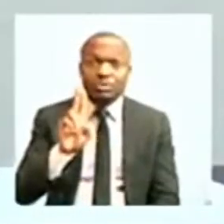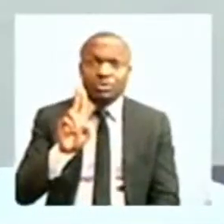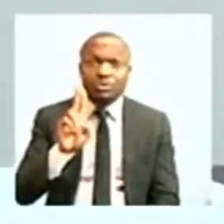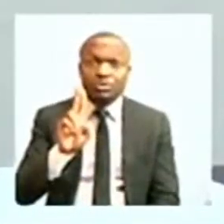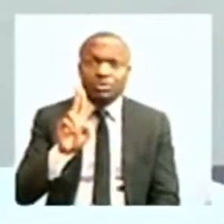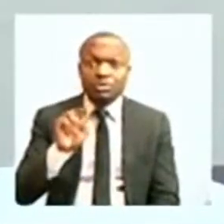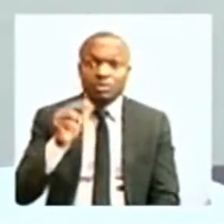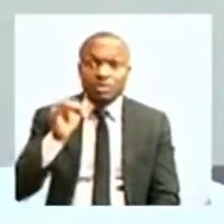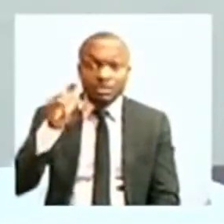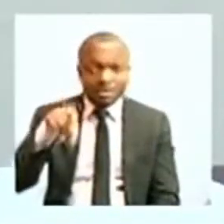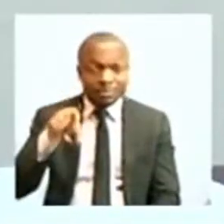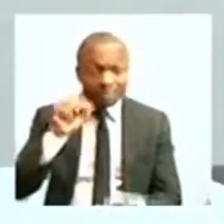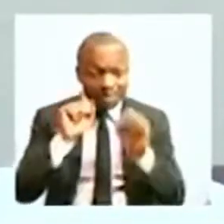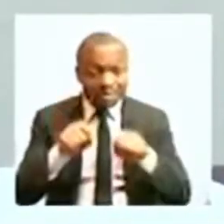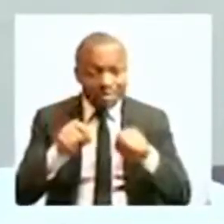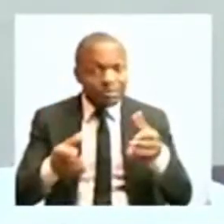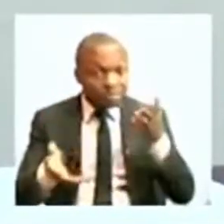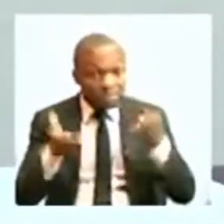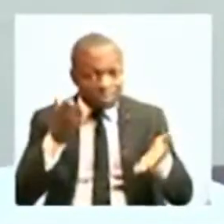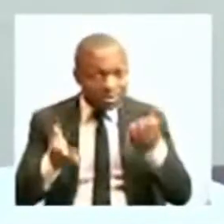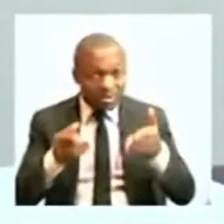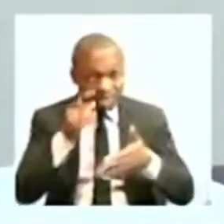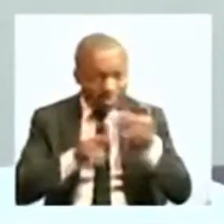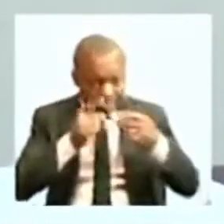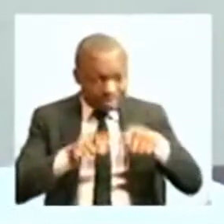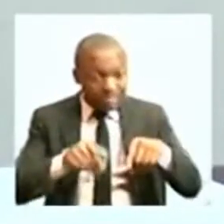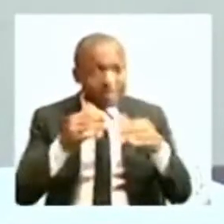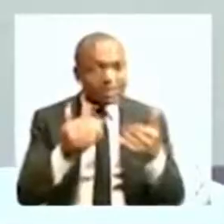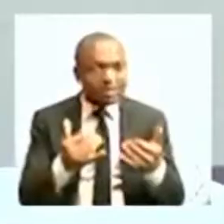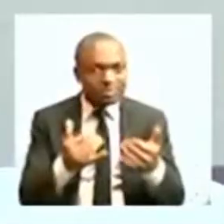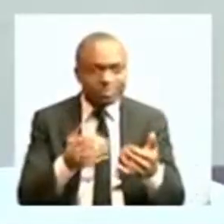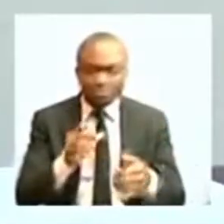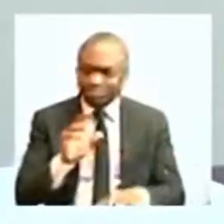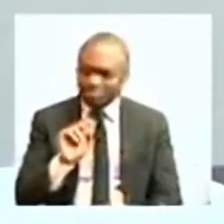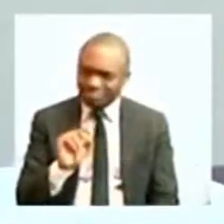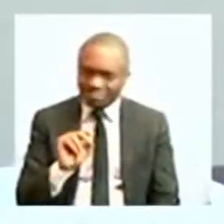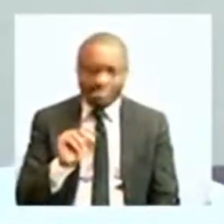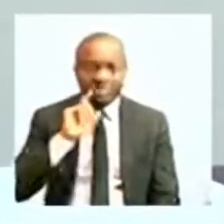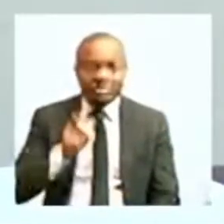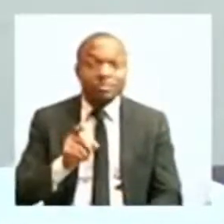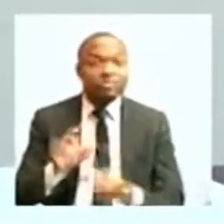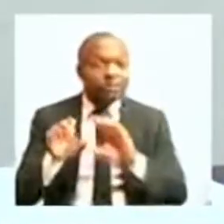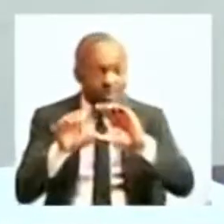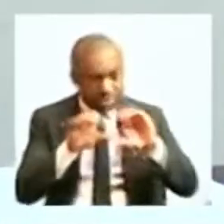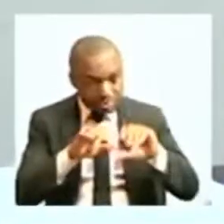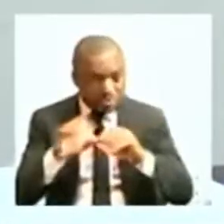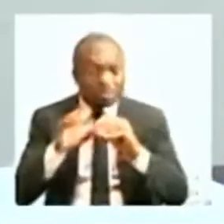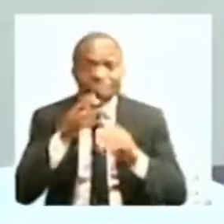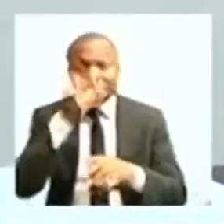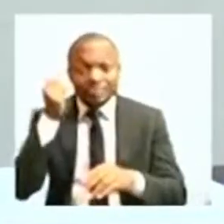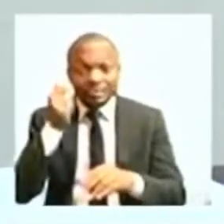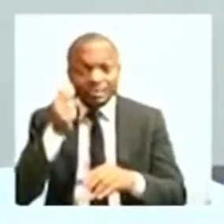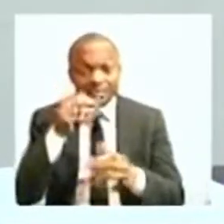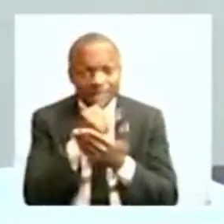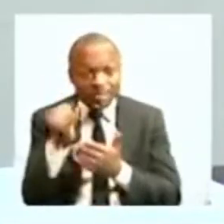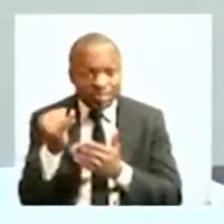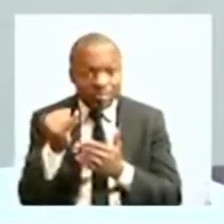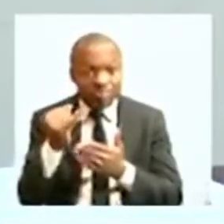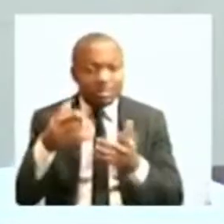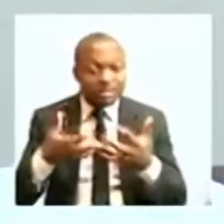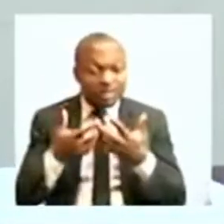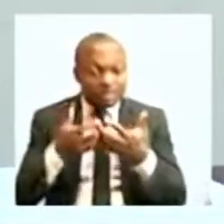now? We need to do better. So the issue of engineers, procurement